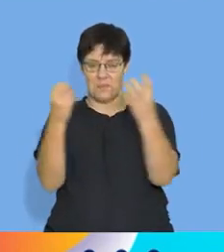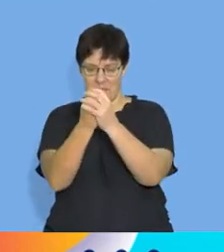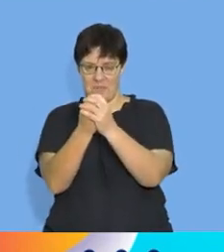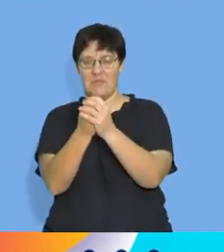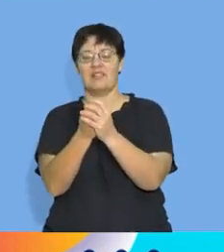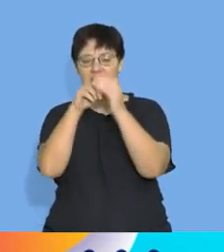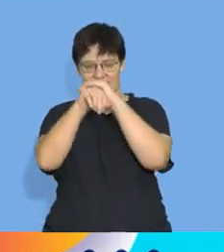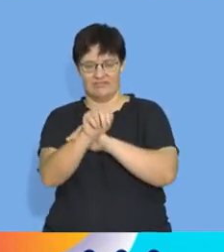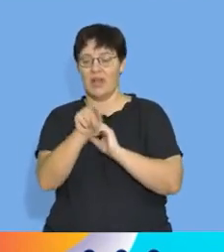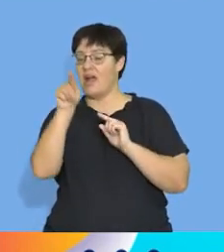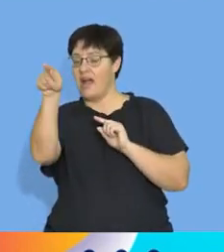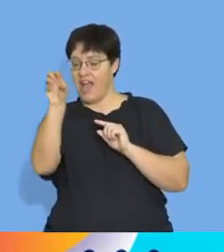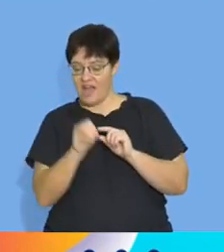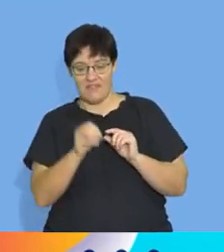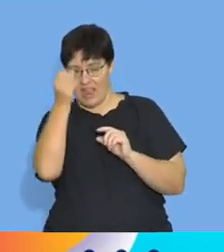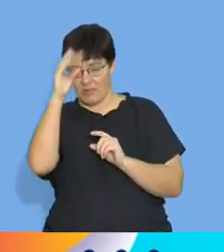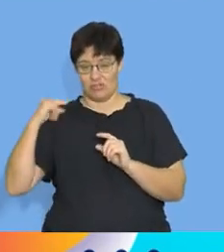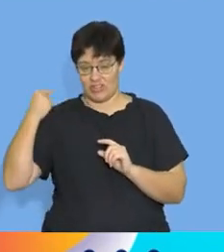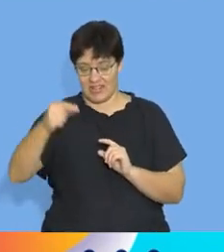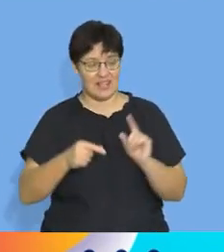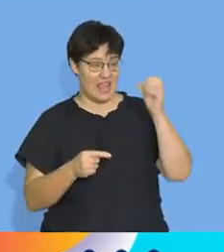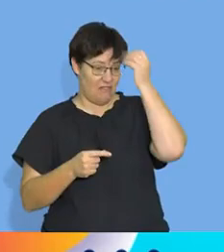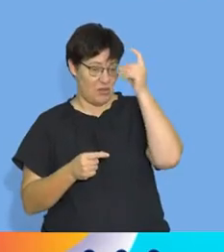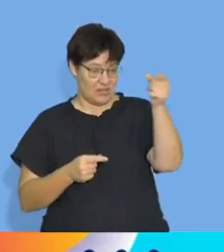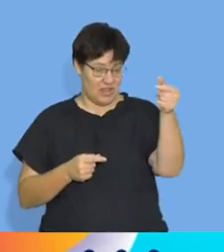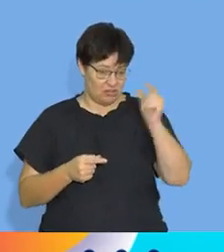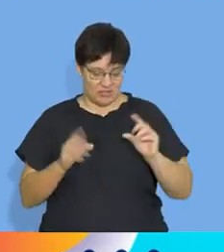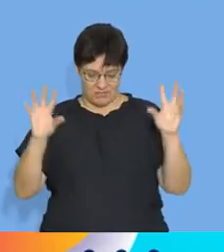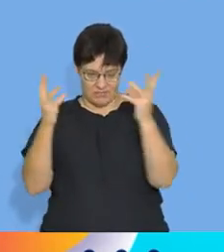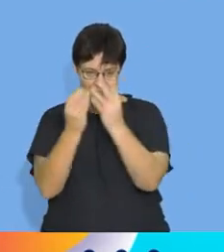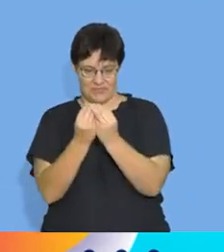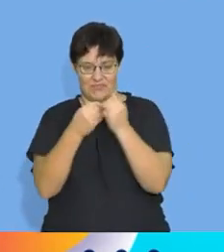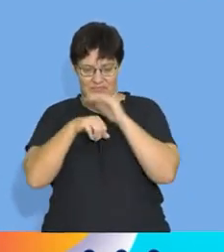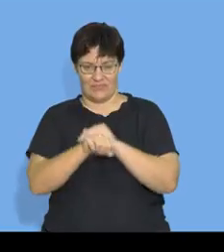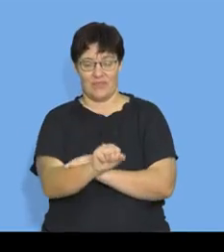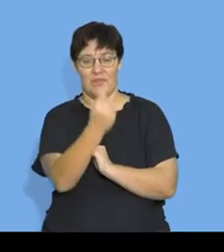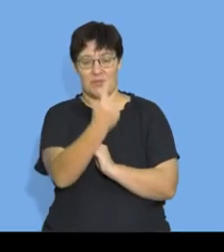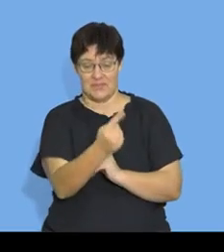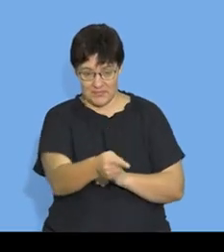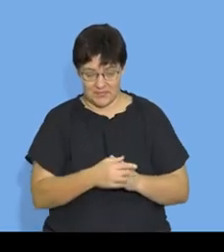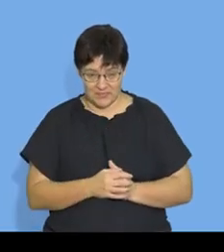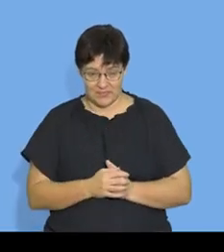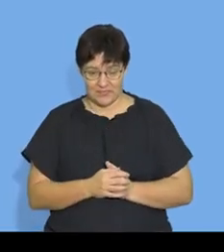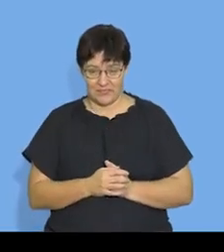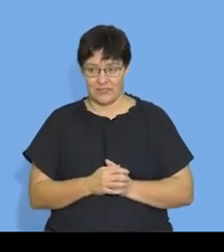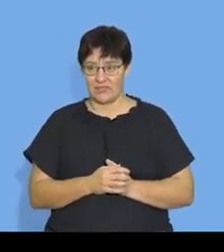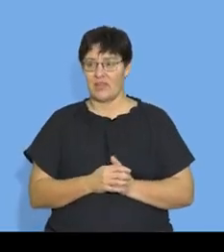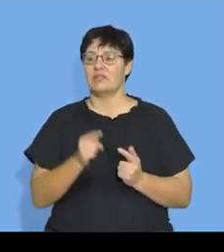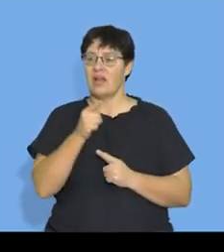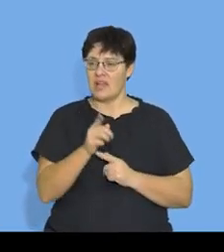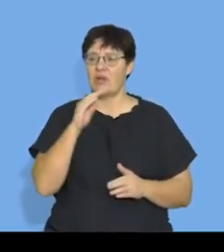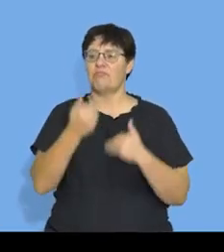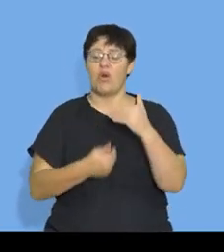offspring that has a combination of genetic information from two different individuals. So fertilization is